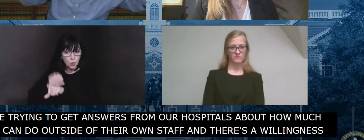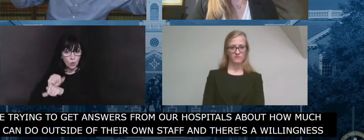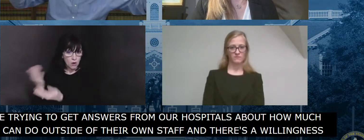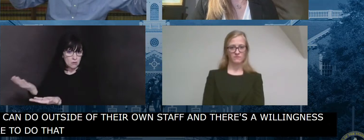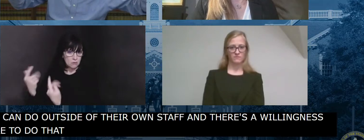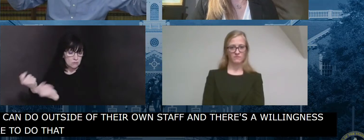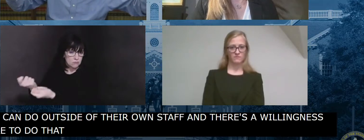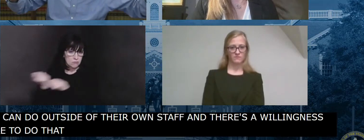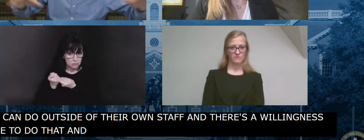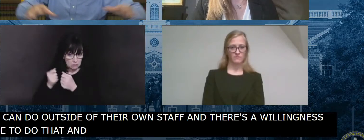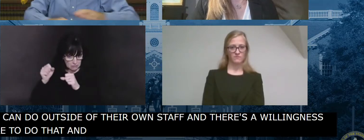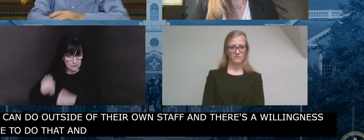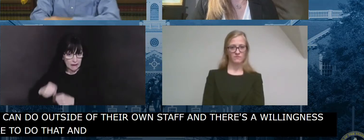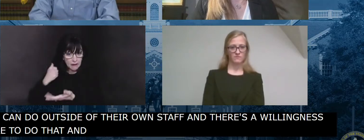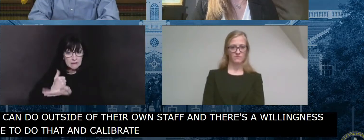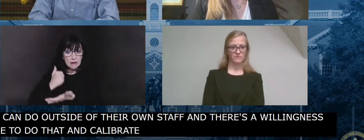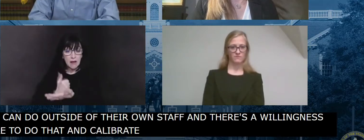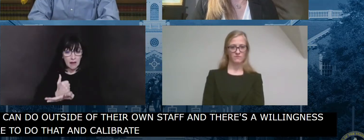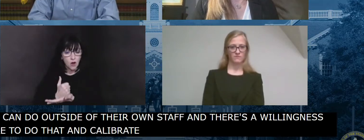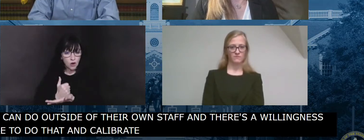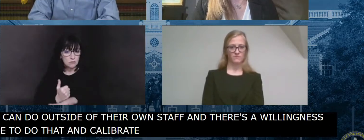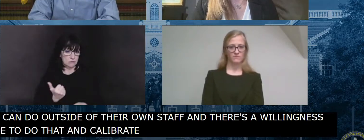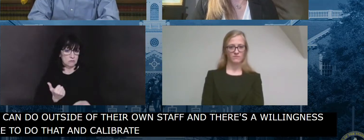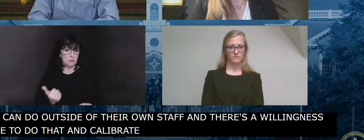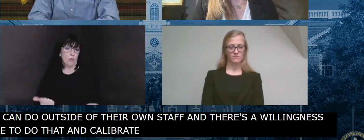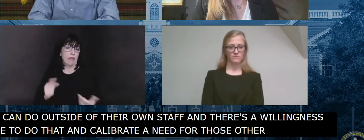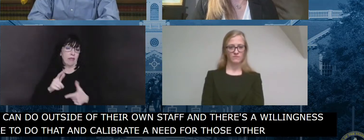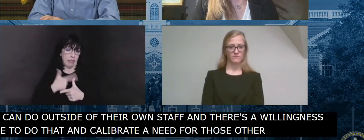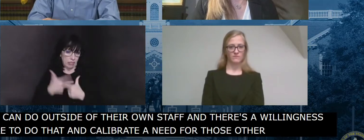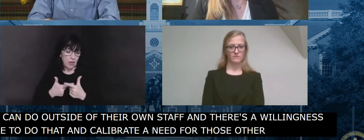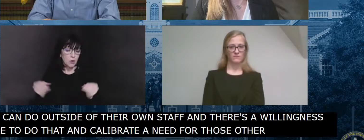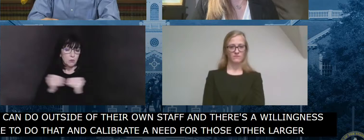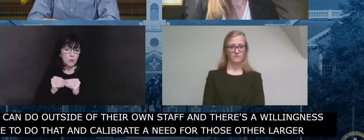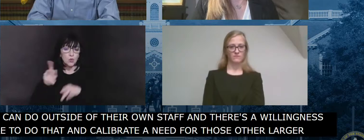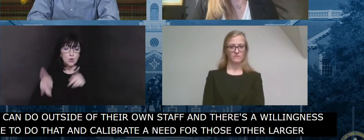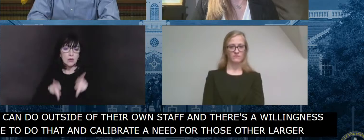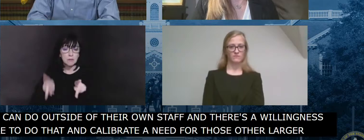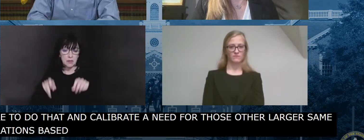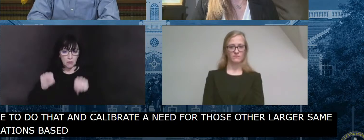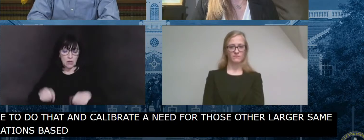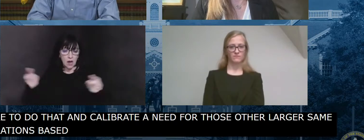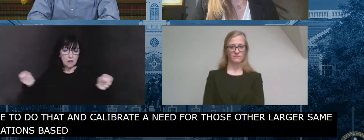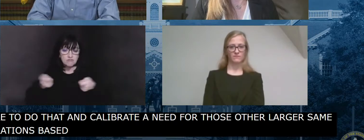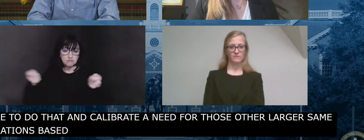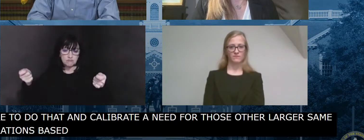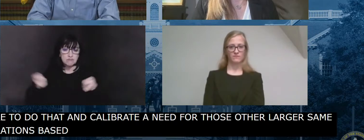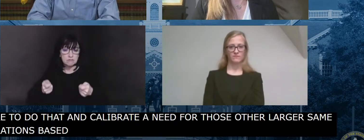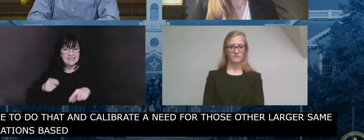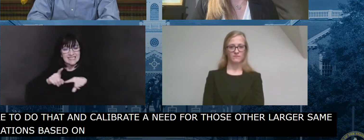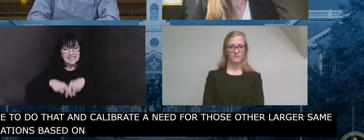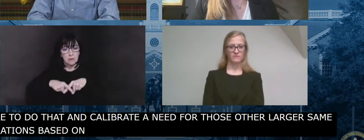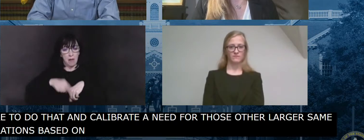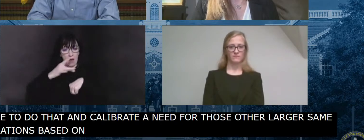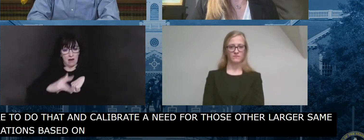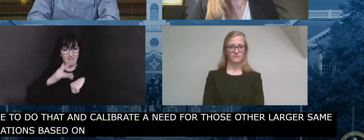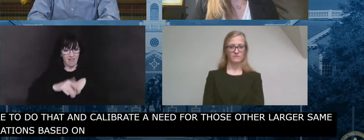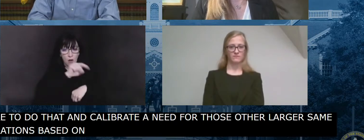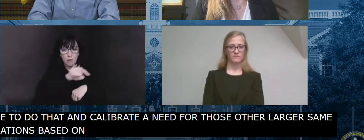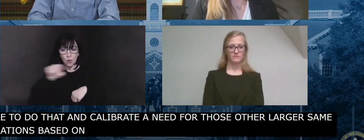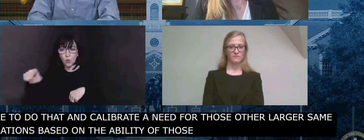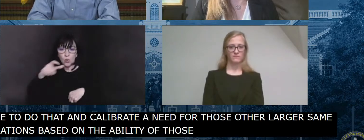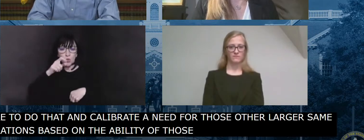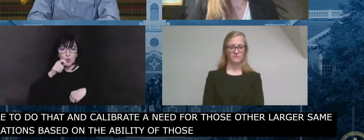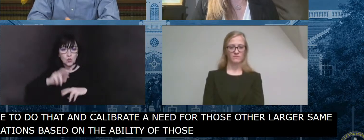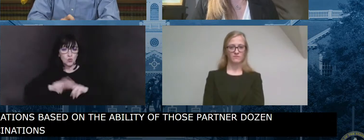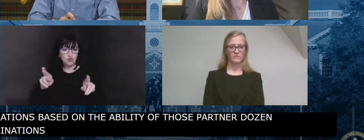those other larger scale operations based on the ability of those partners to do vaccinations at the local level. I hear